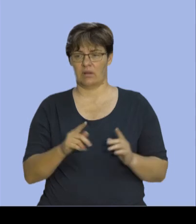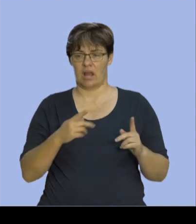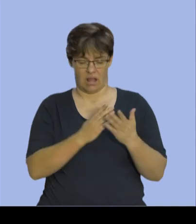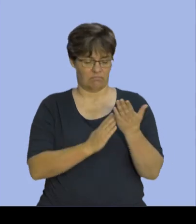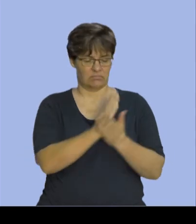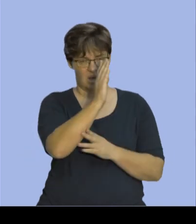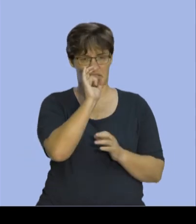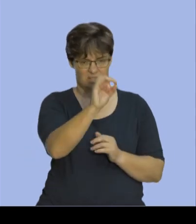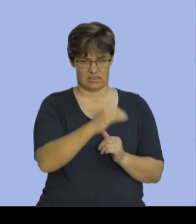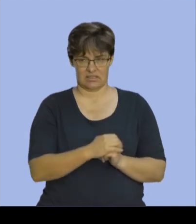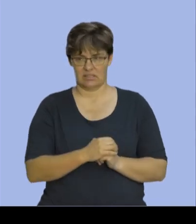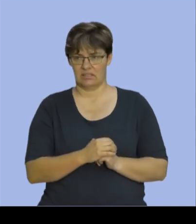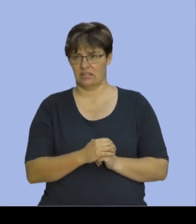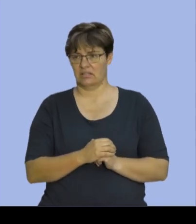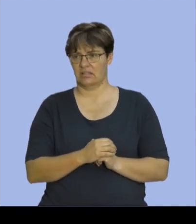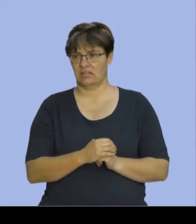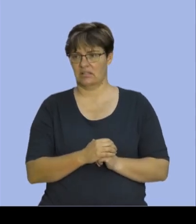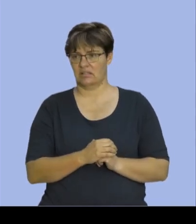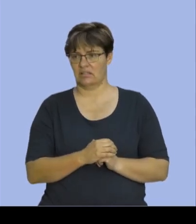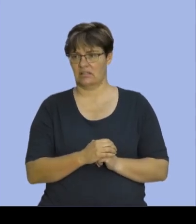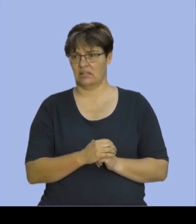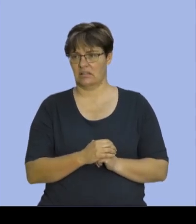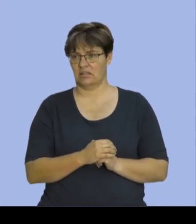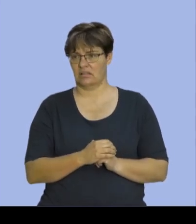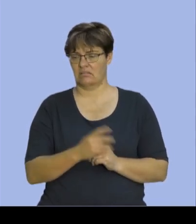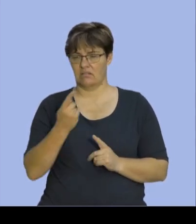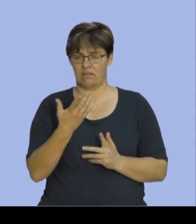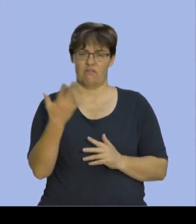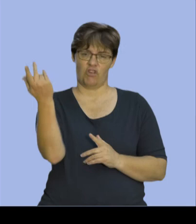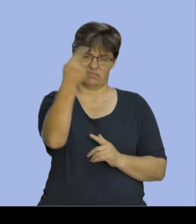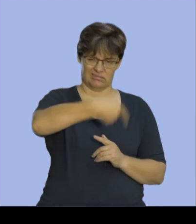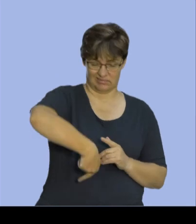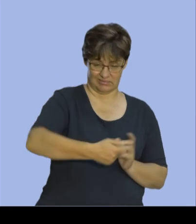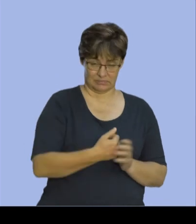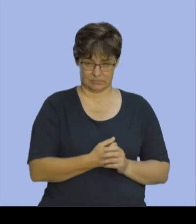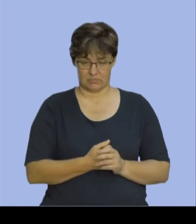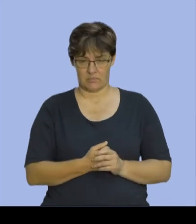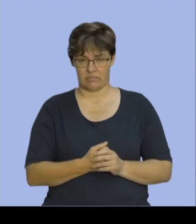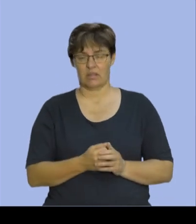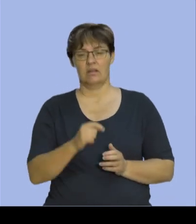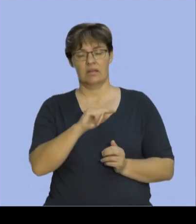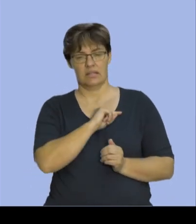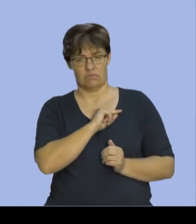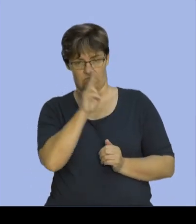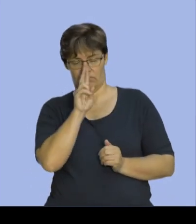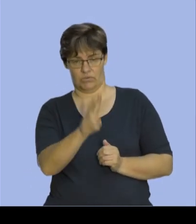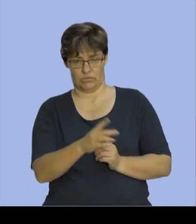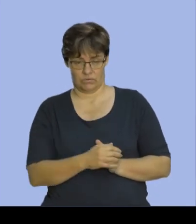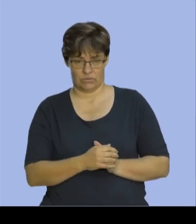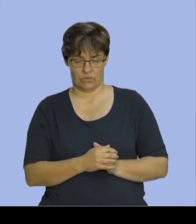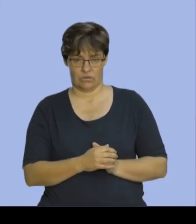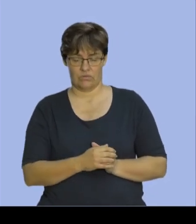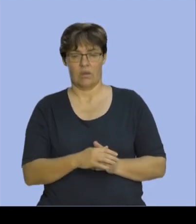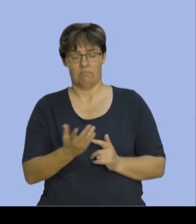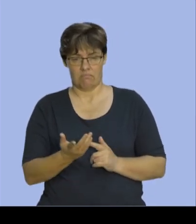Just assume that it is passing there, because I'm drawing by freehand. And therefore it will look like that. So that's how my graph